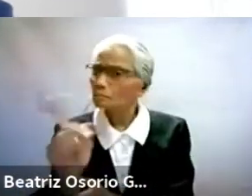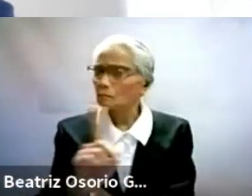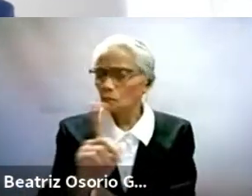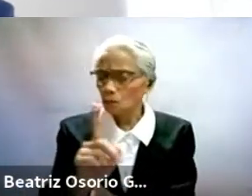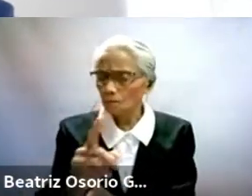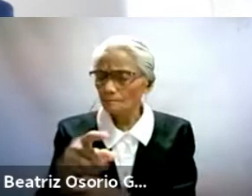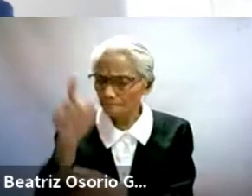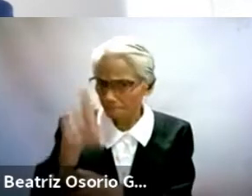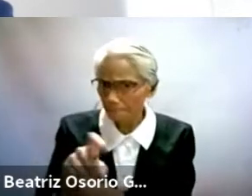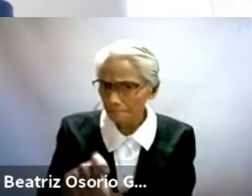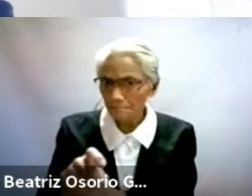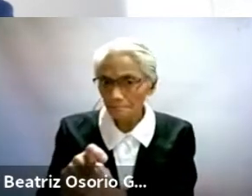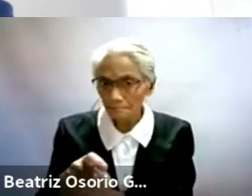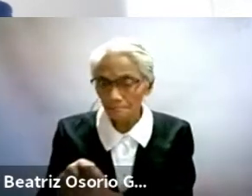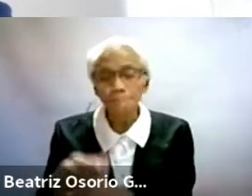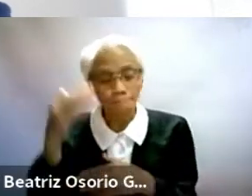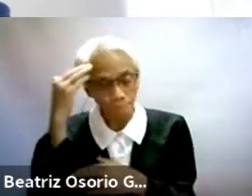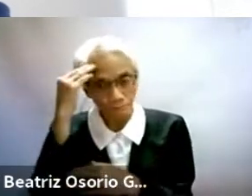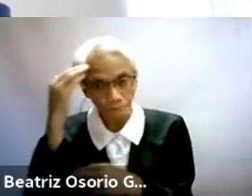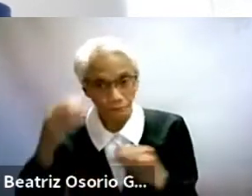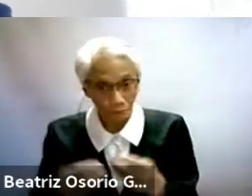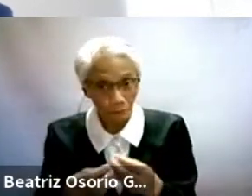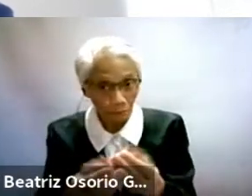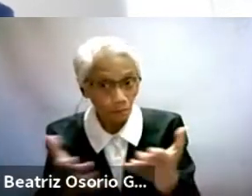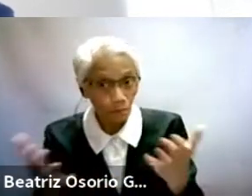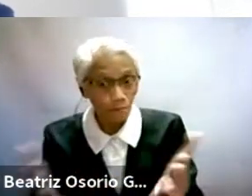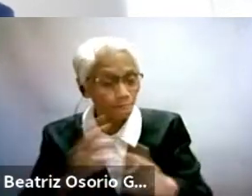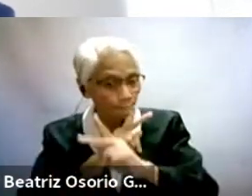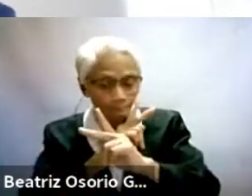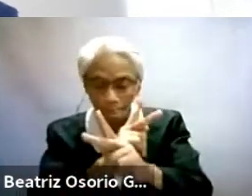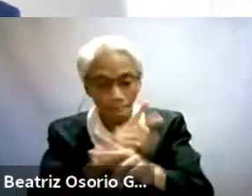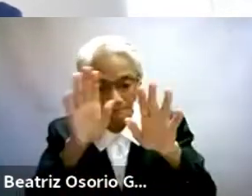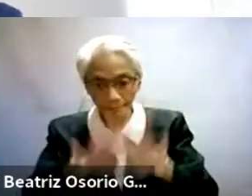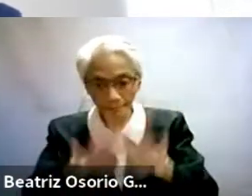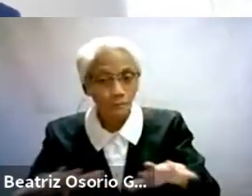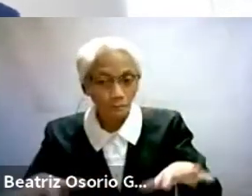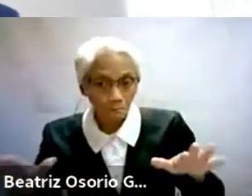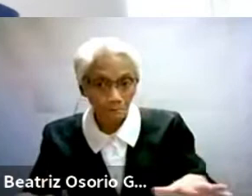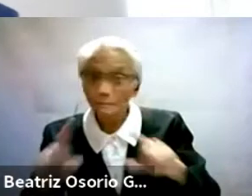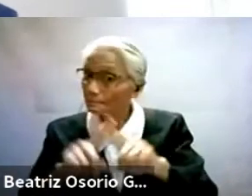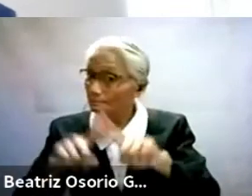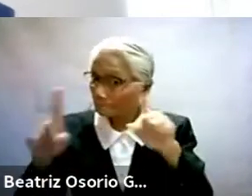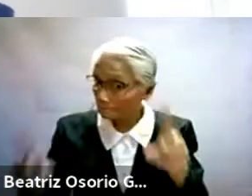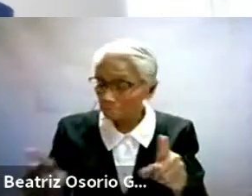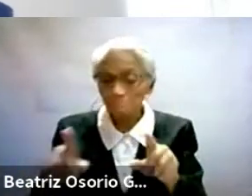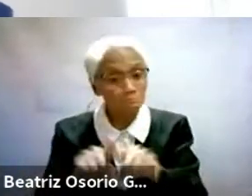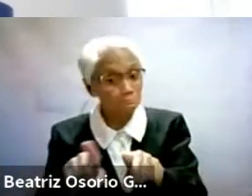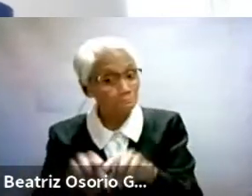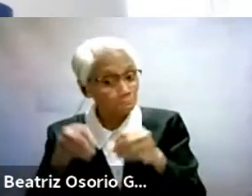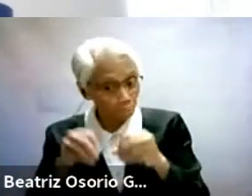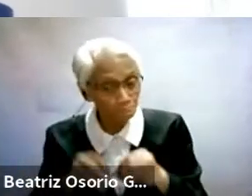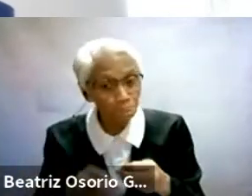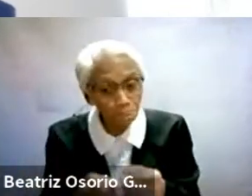within it is a set of actions that will not only protect children, but also allow them to flourish